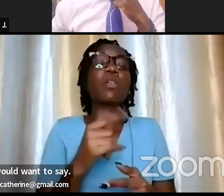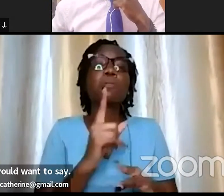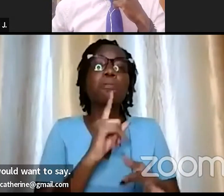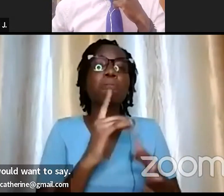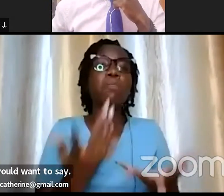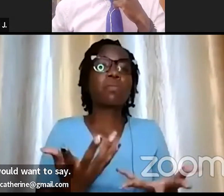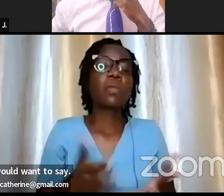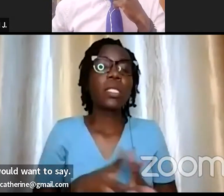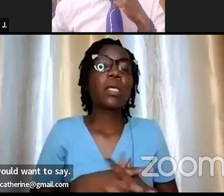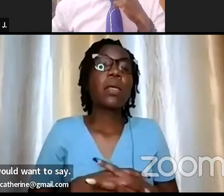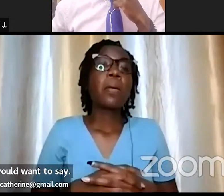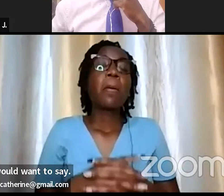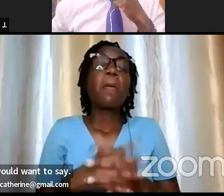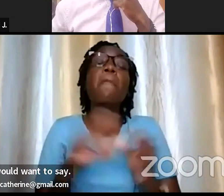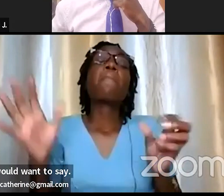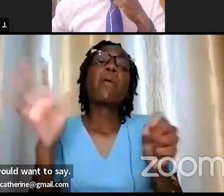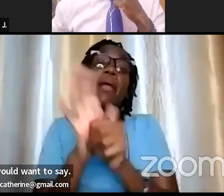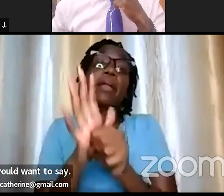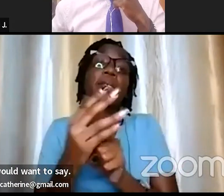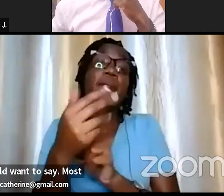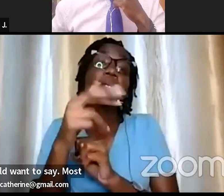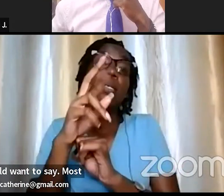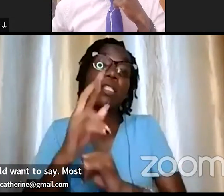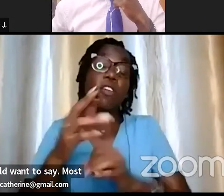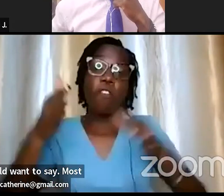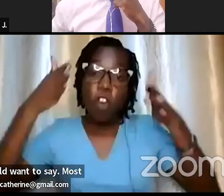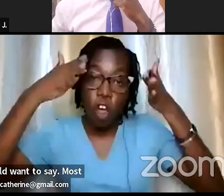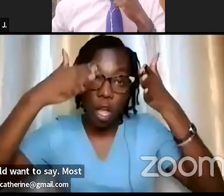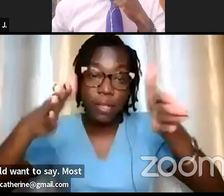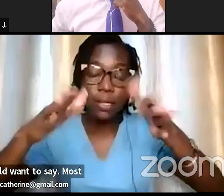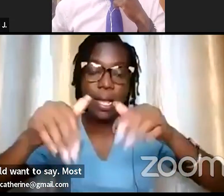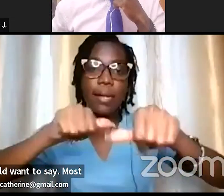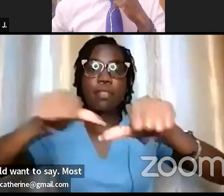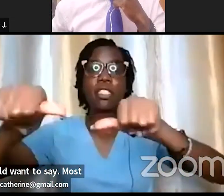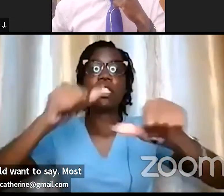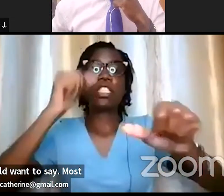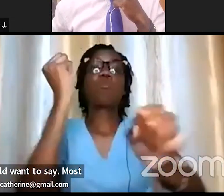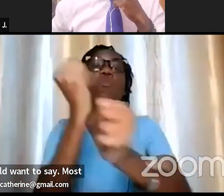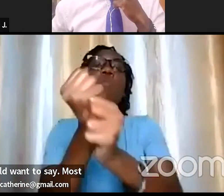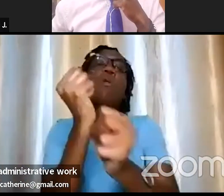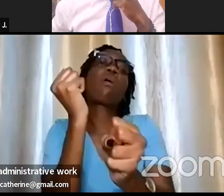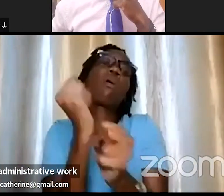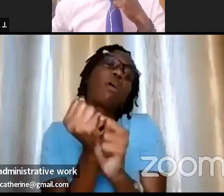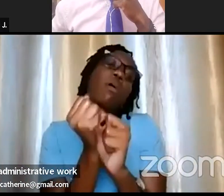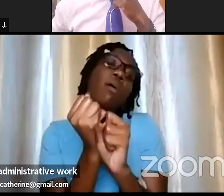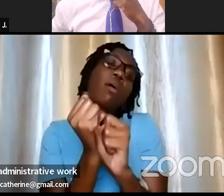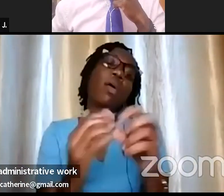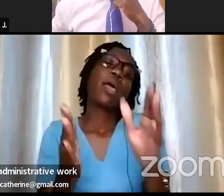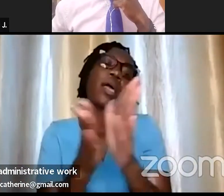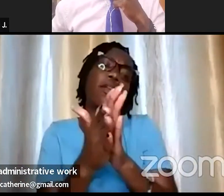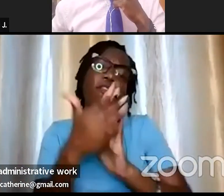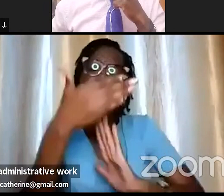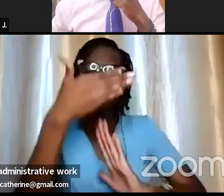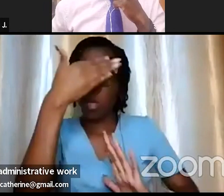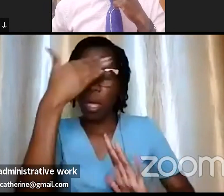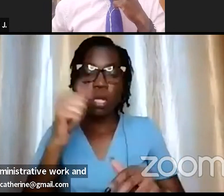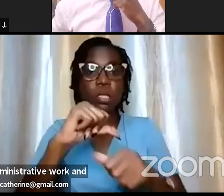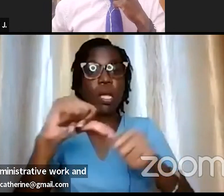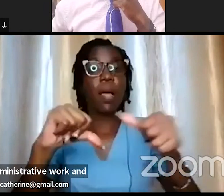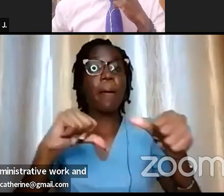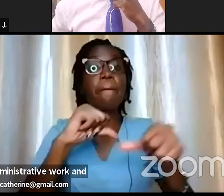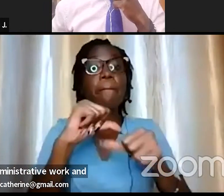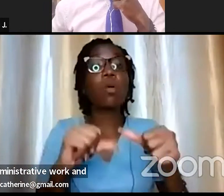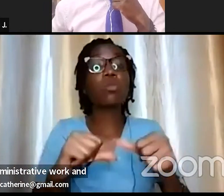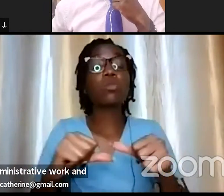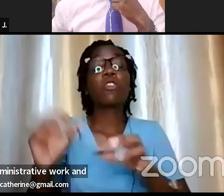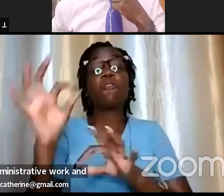most HR guys have really focused on administrative work and forgotten about their